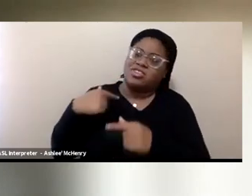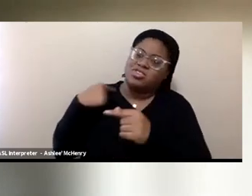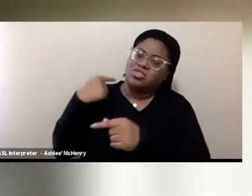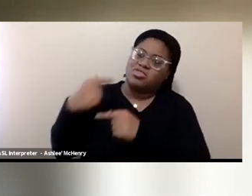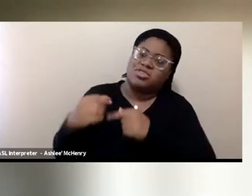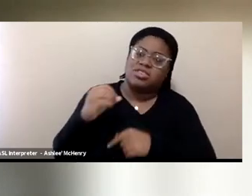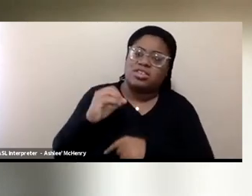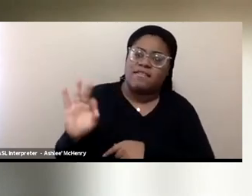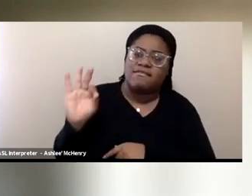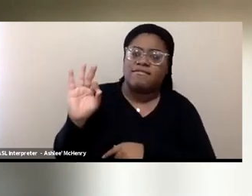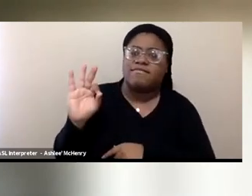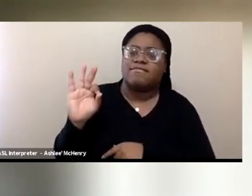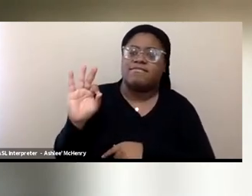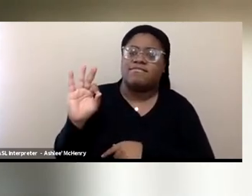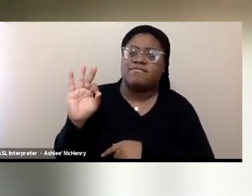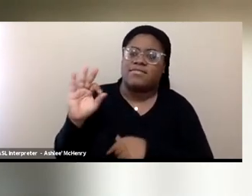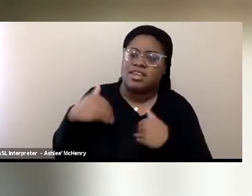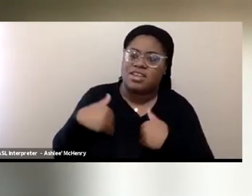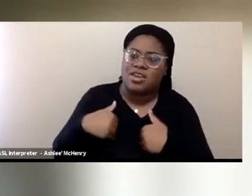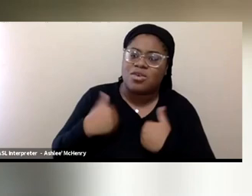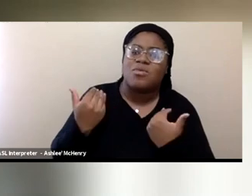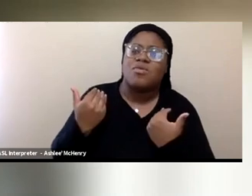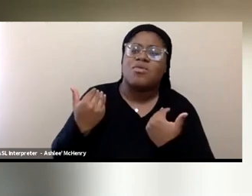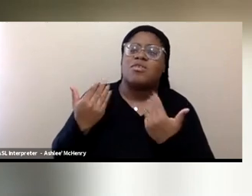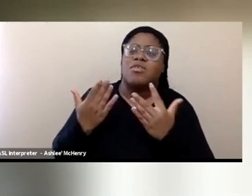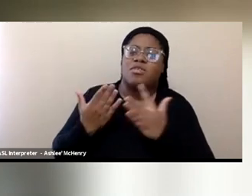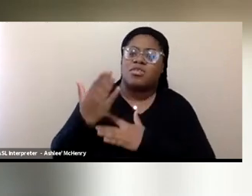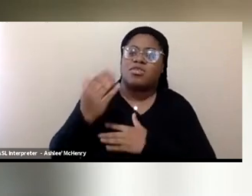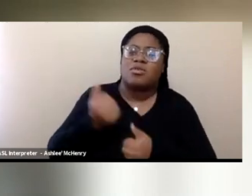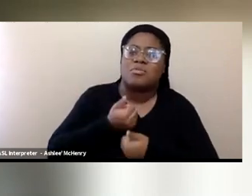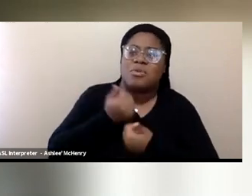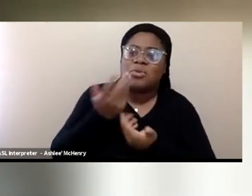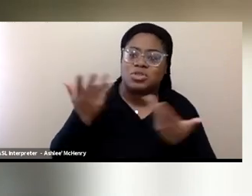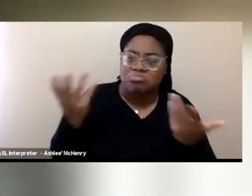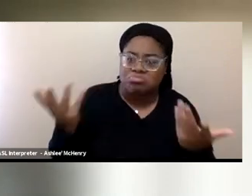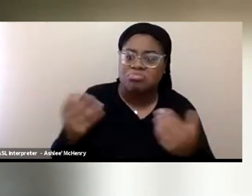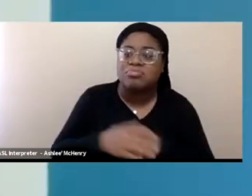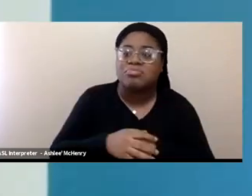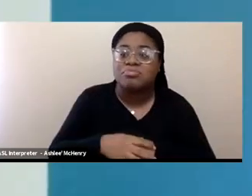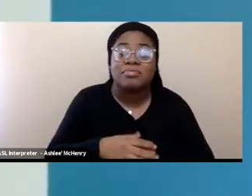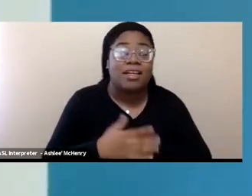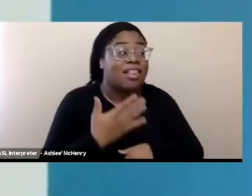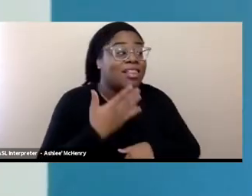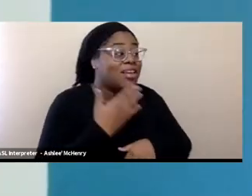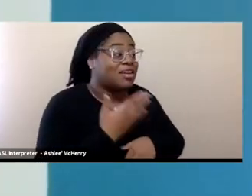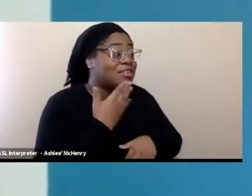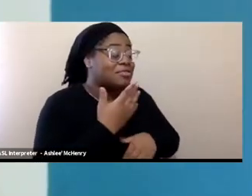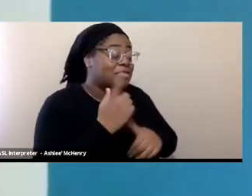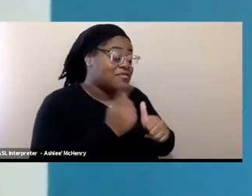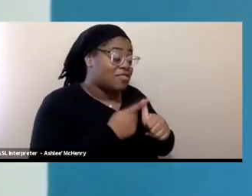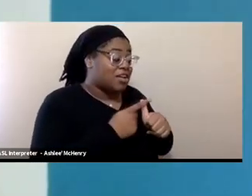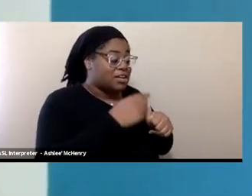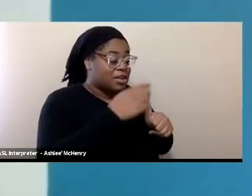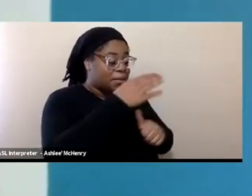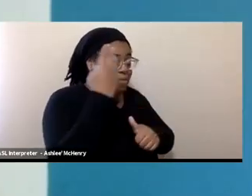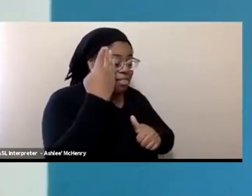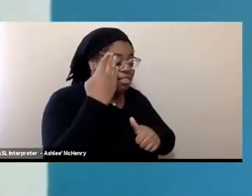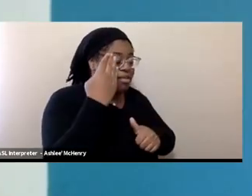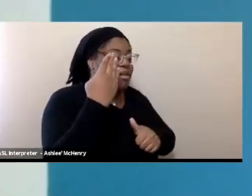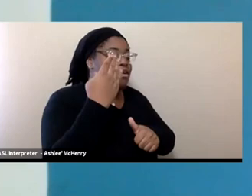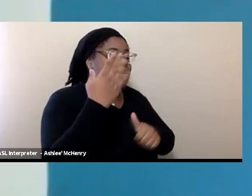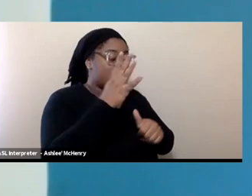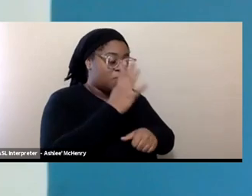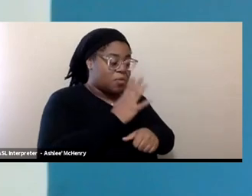of youth and through poetry. Oh, thank you. So first with Black Women Animate Studios, I'm a